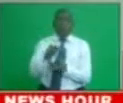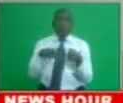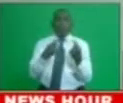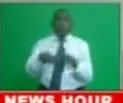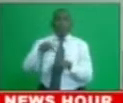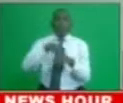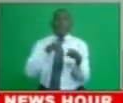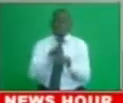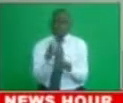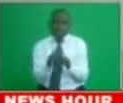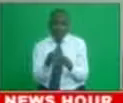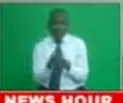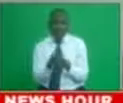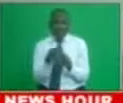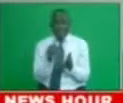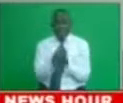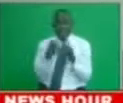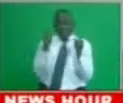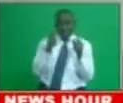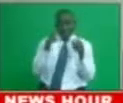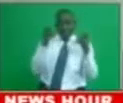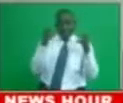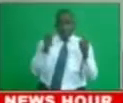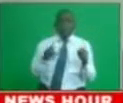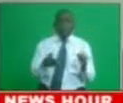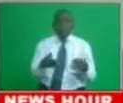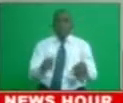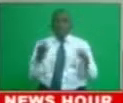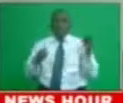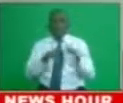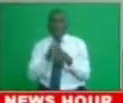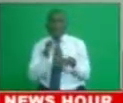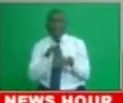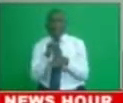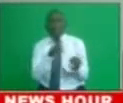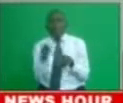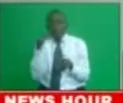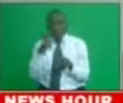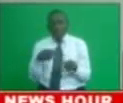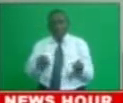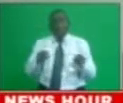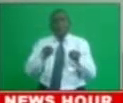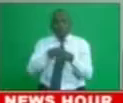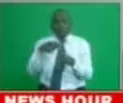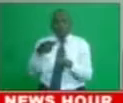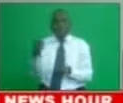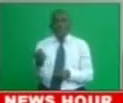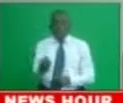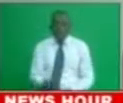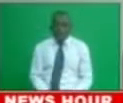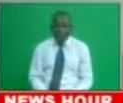Delegates Congress, and with this case still in court, how is this going to affect preparations towards the Congress coming up on